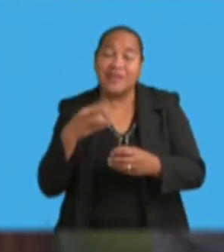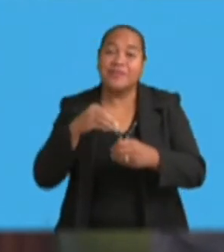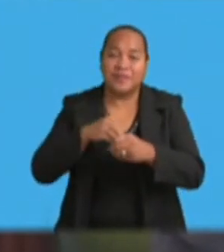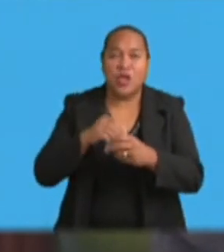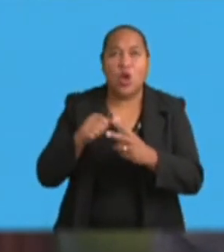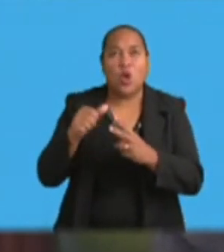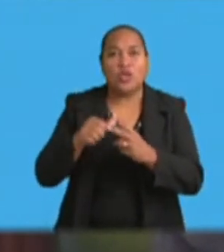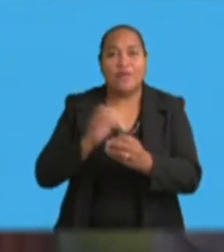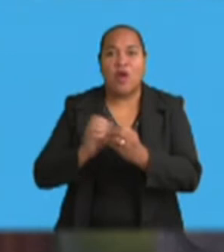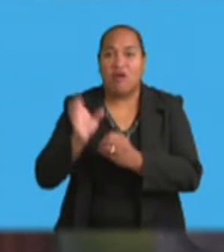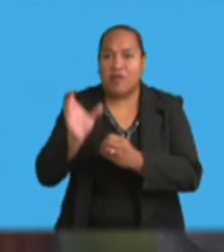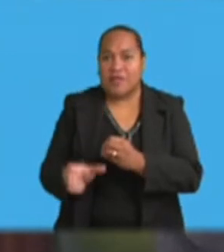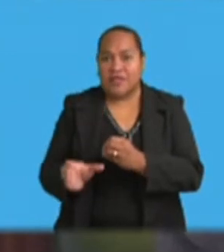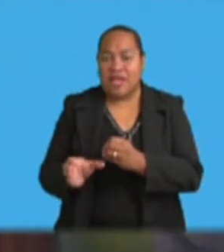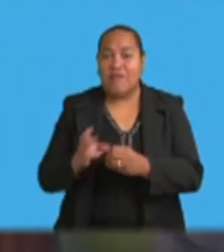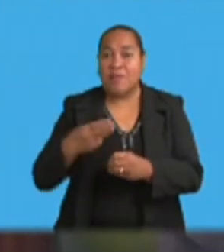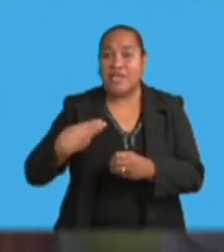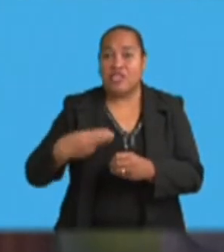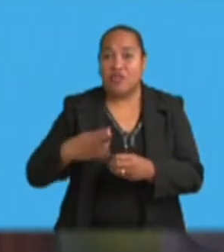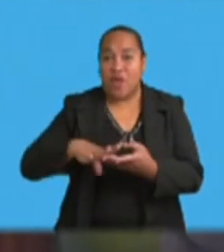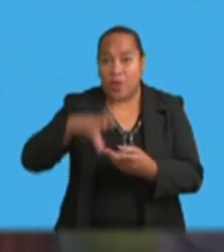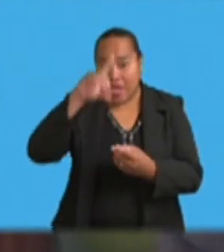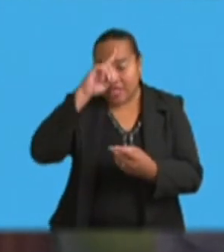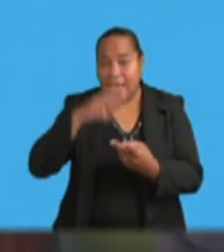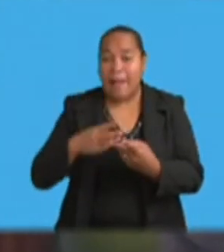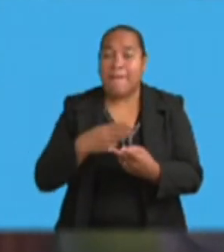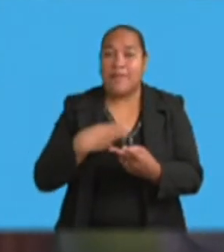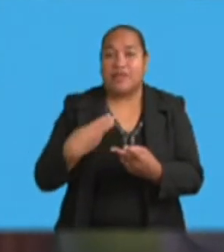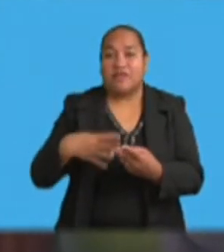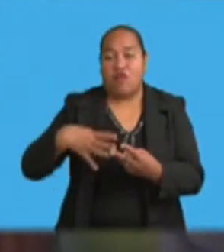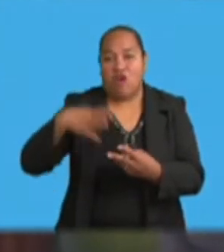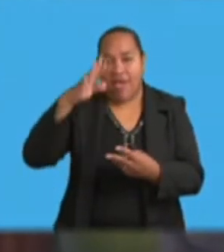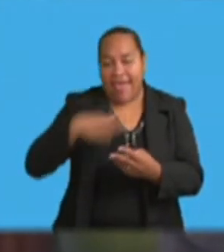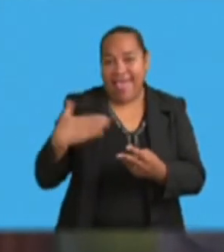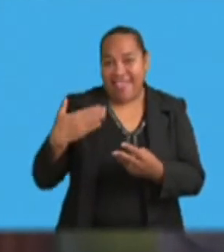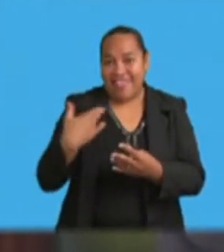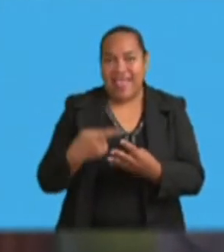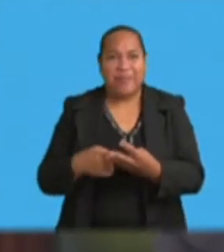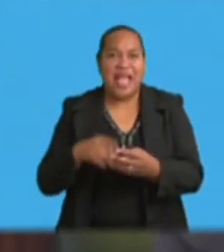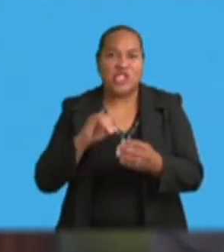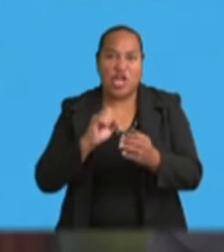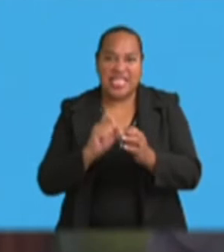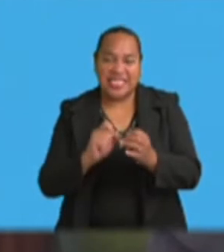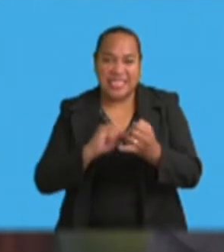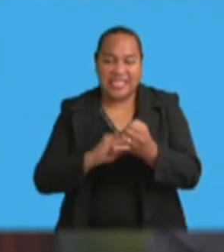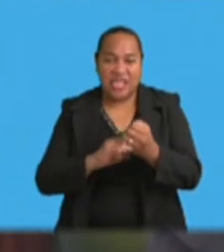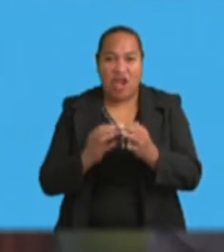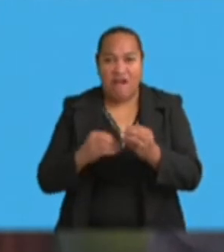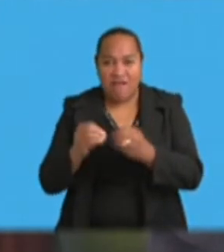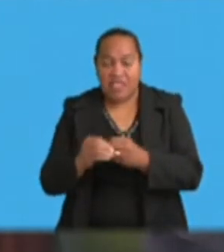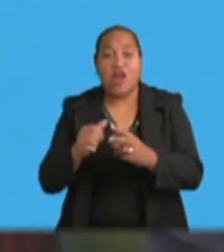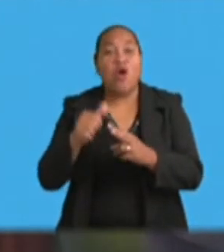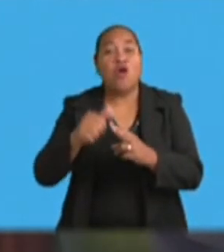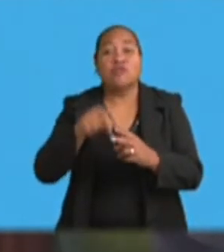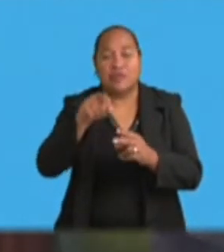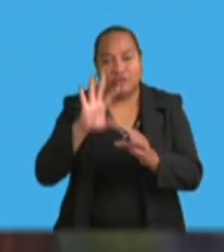an officer from the Ministry of Education, the Ministry of Health, the Solicitor General's office, and also the PRUNOG's office in Geneva.